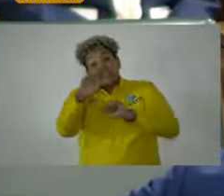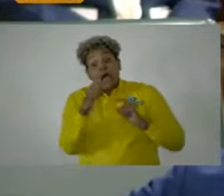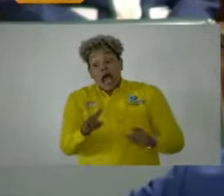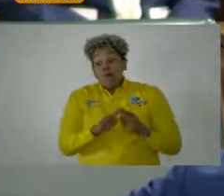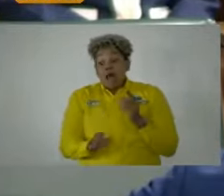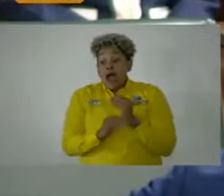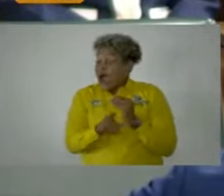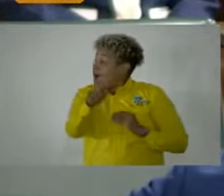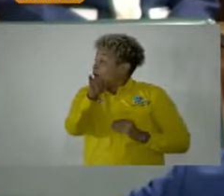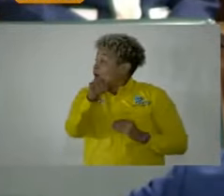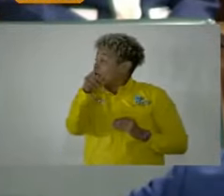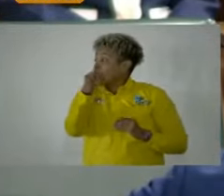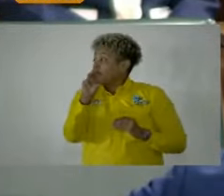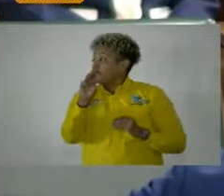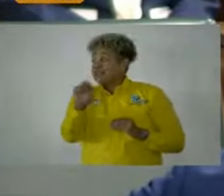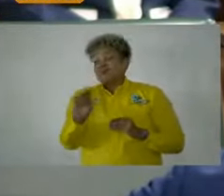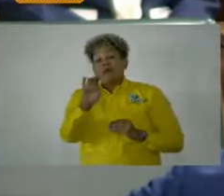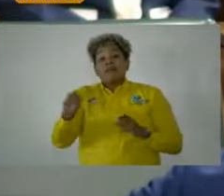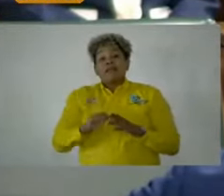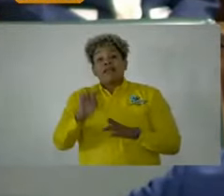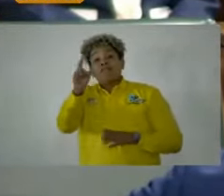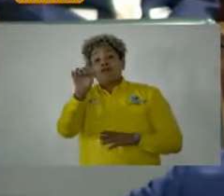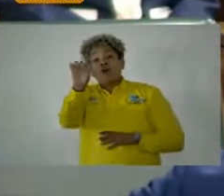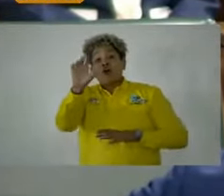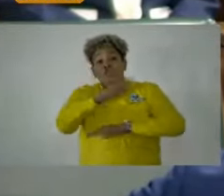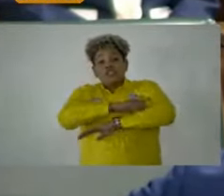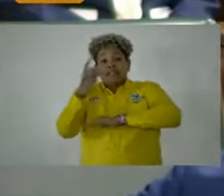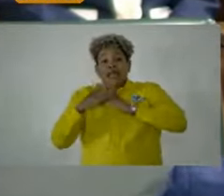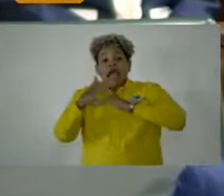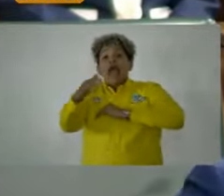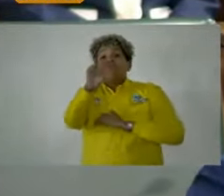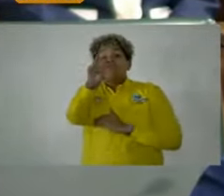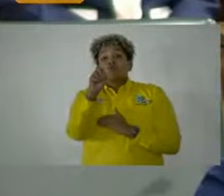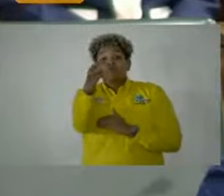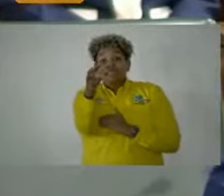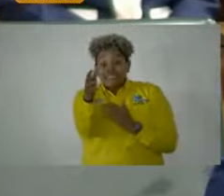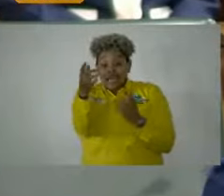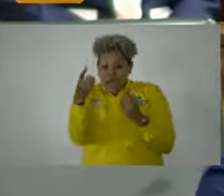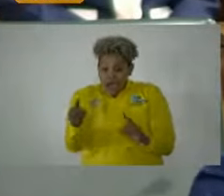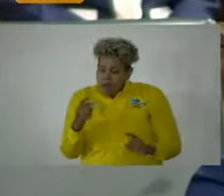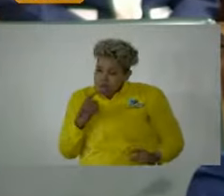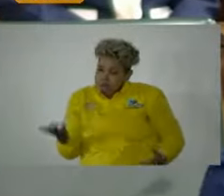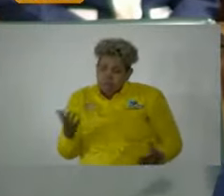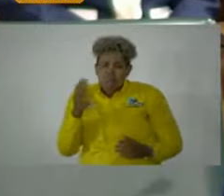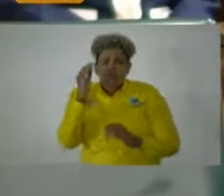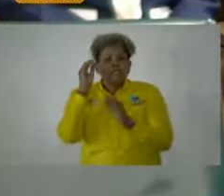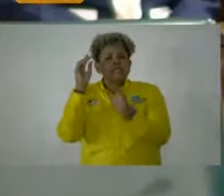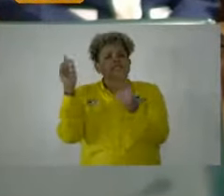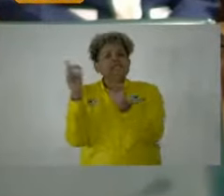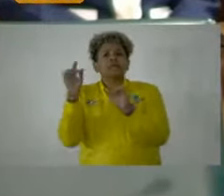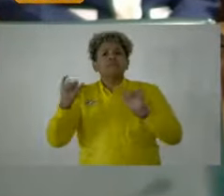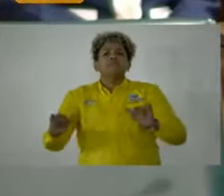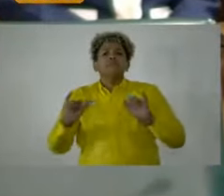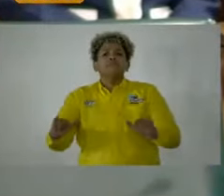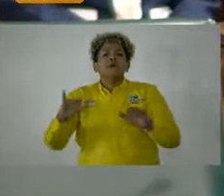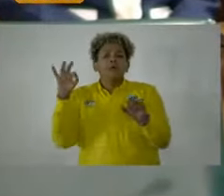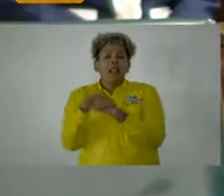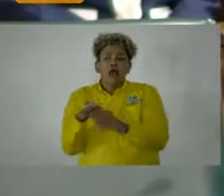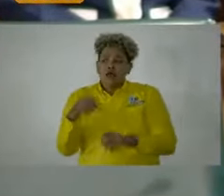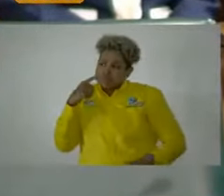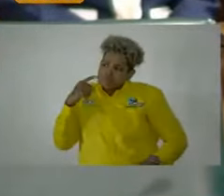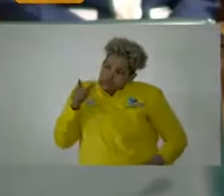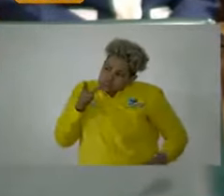An impeachment bill in the first 100 days after 2016. The fixed election dates that were never